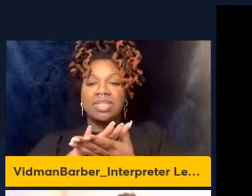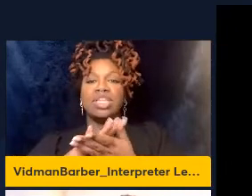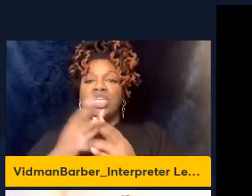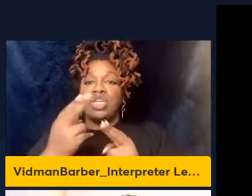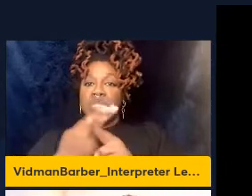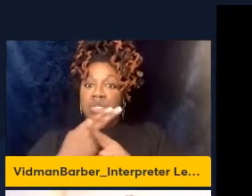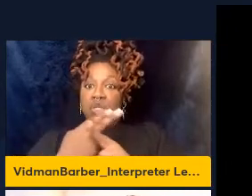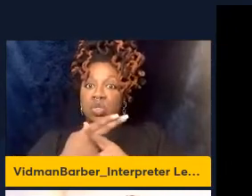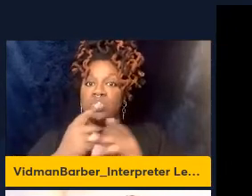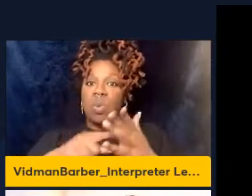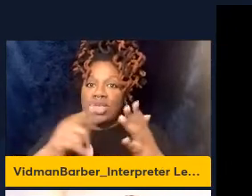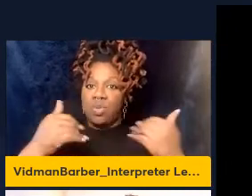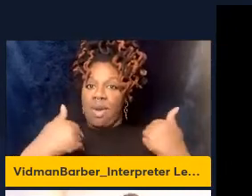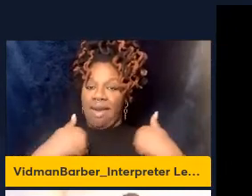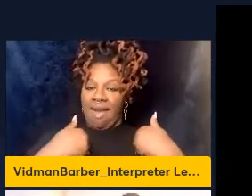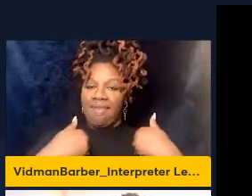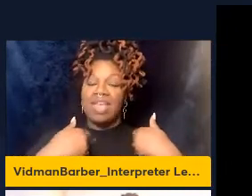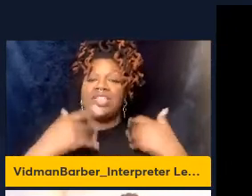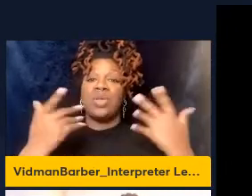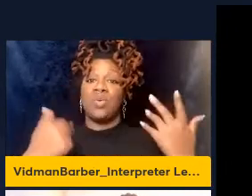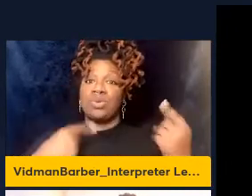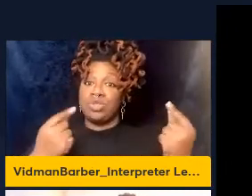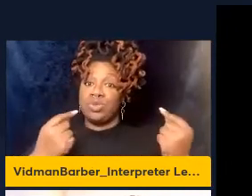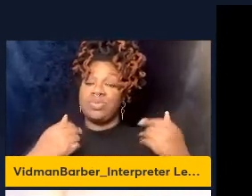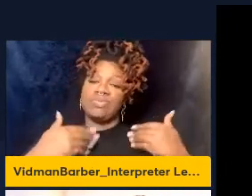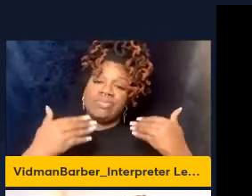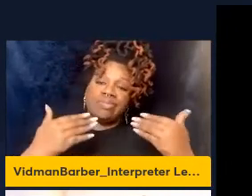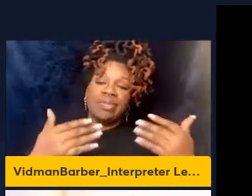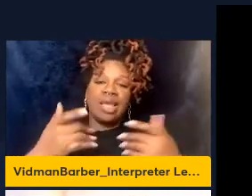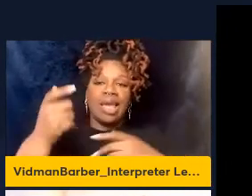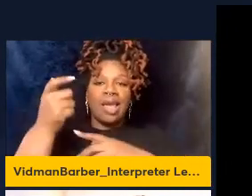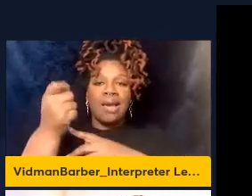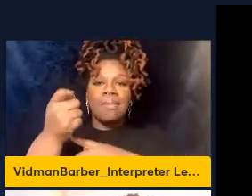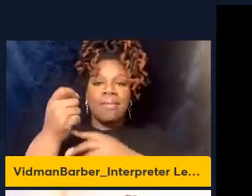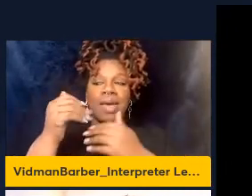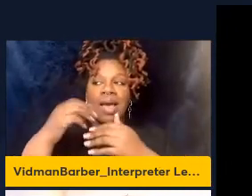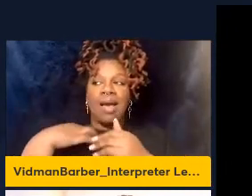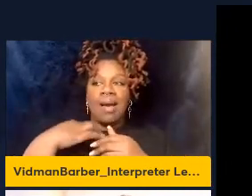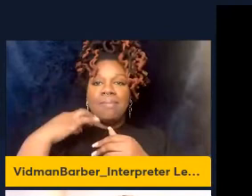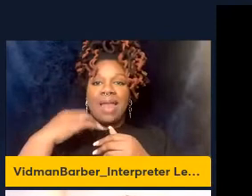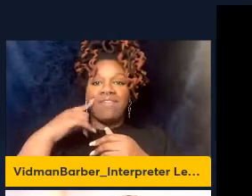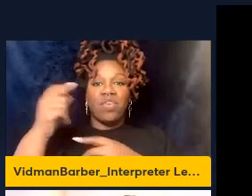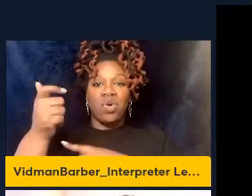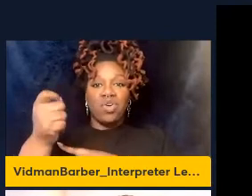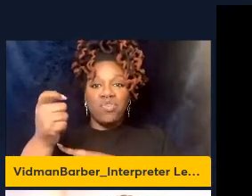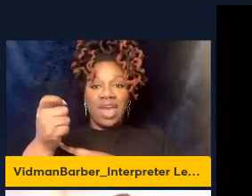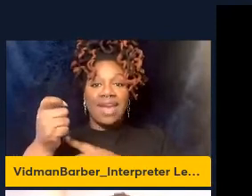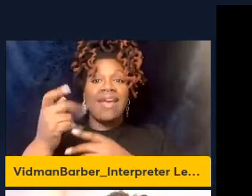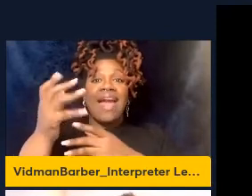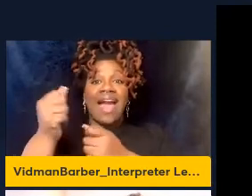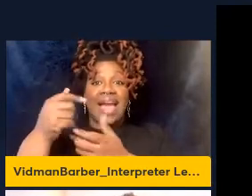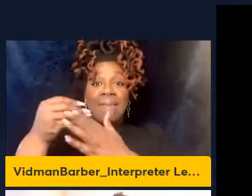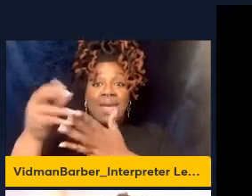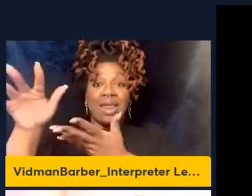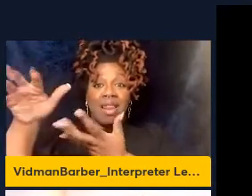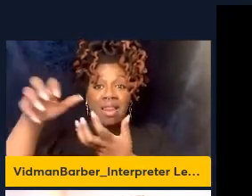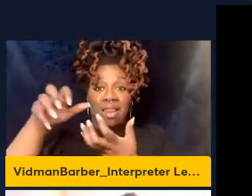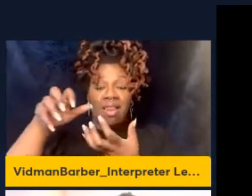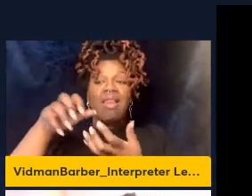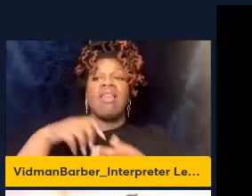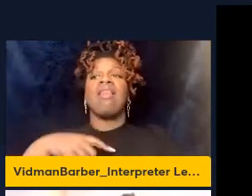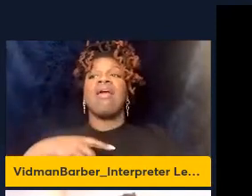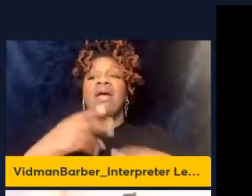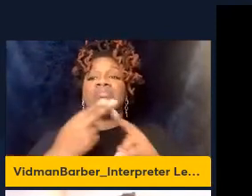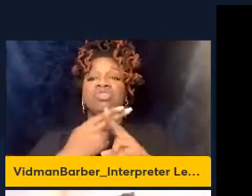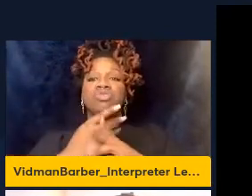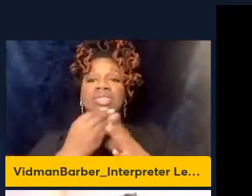for a really, really small internal grant at my institution, and I got the money. And I was like, you know what? We're going to use this money where I actually have control over experiments